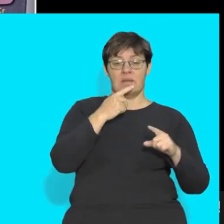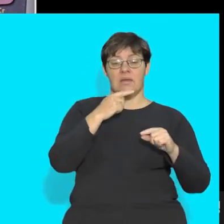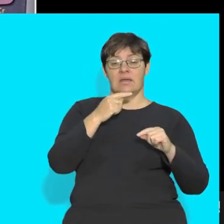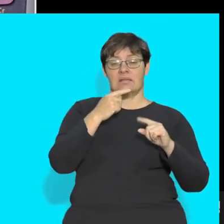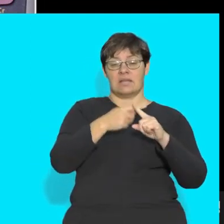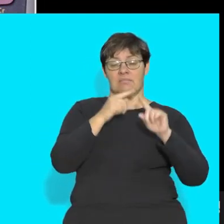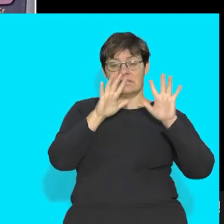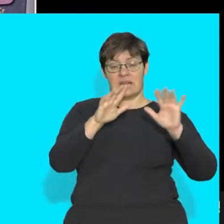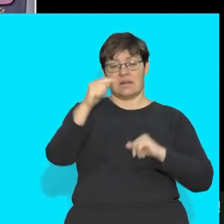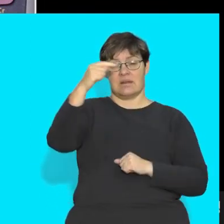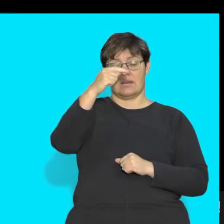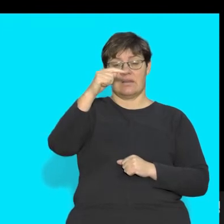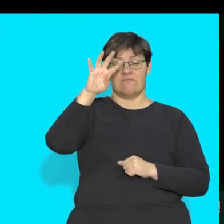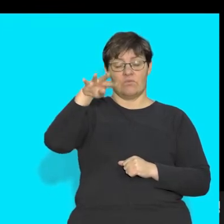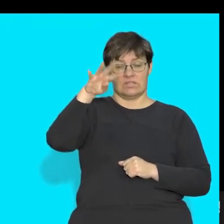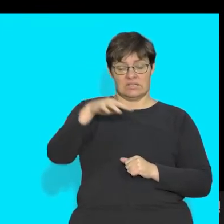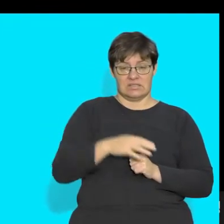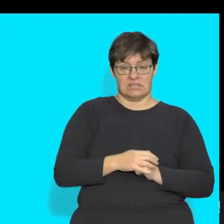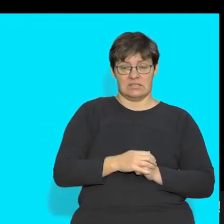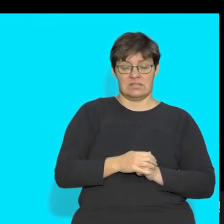5.9 to the minus 14.